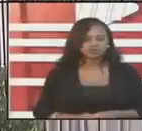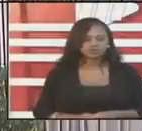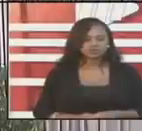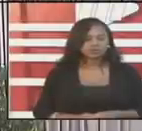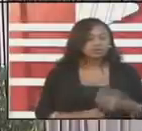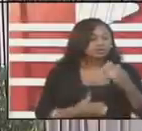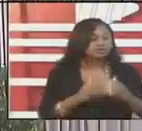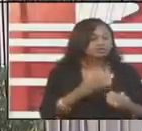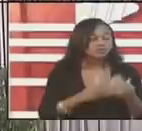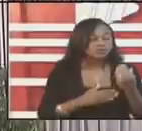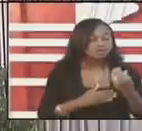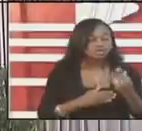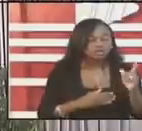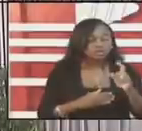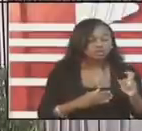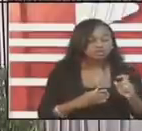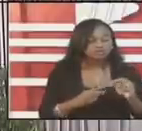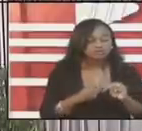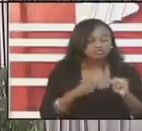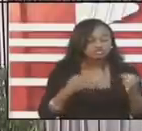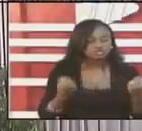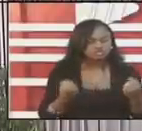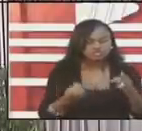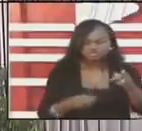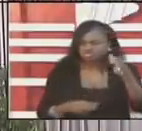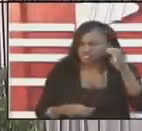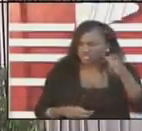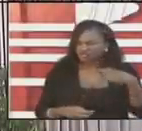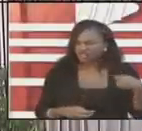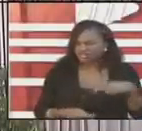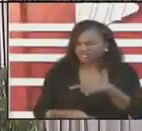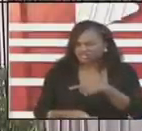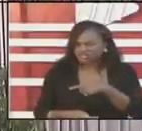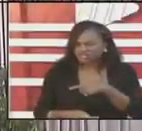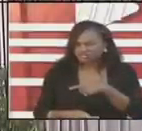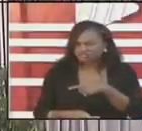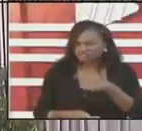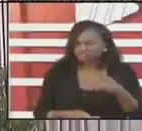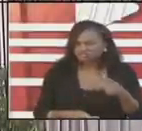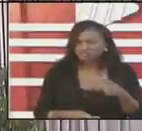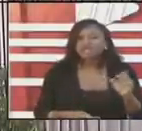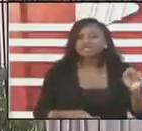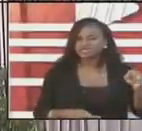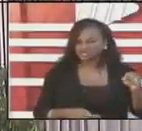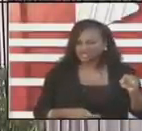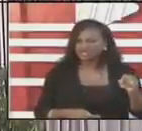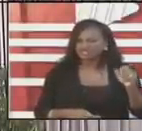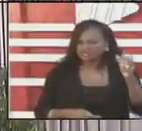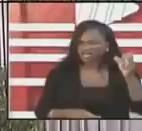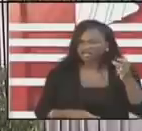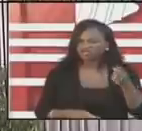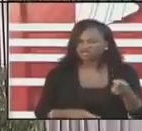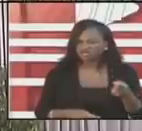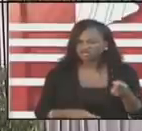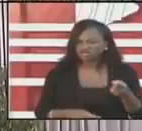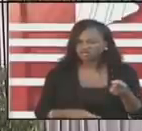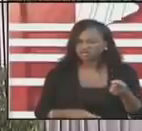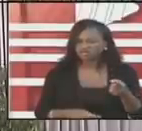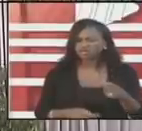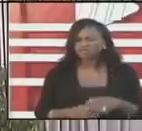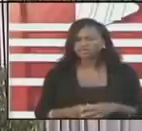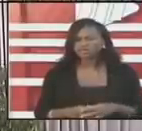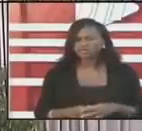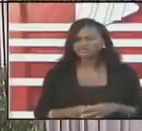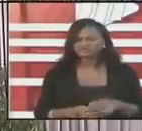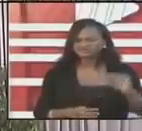Good morning. Are you hearing us? Yes, I'm hearing you. Are you hearing me?